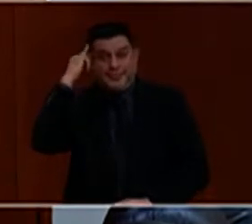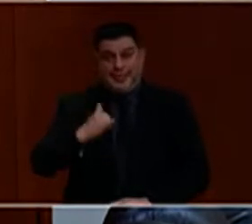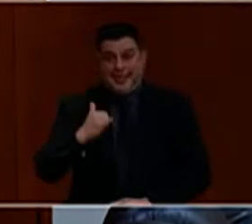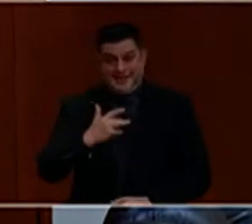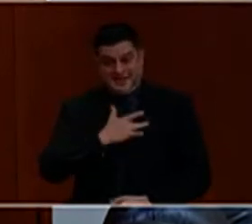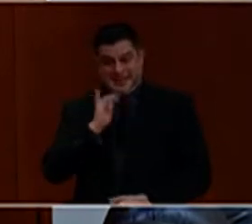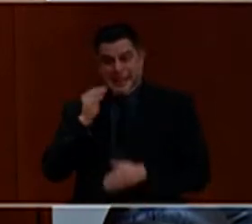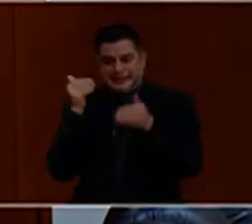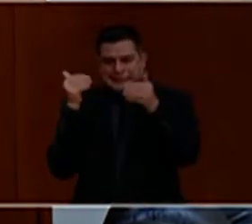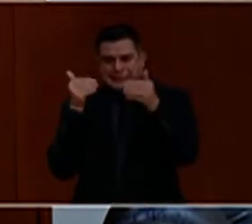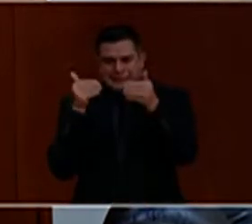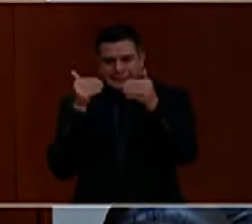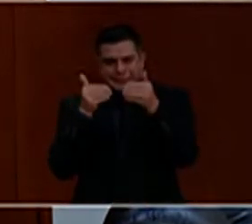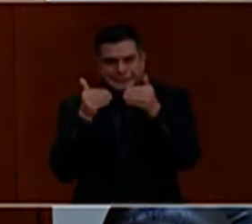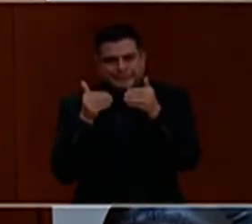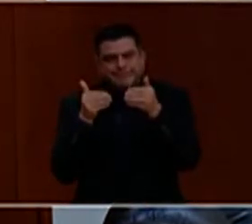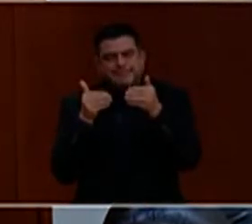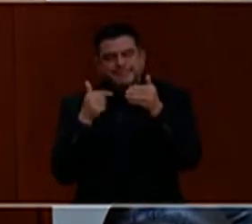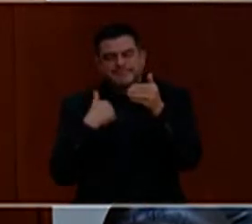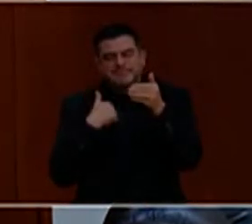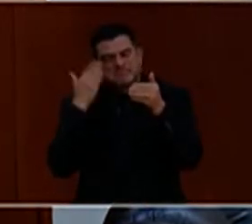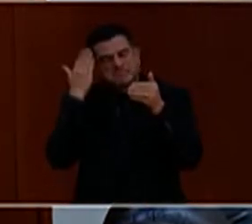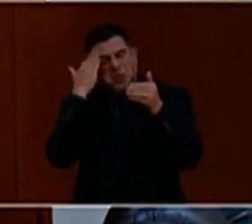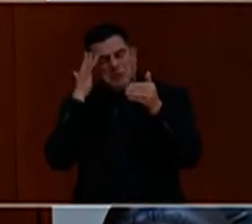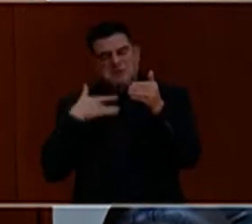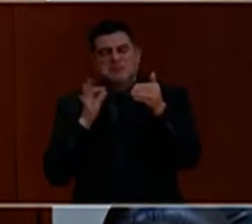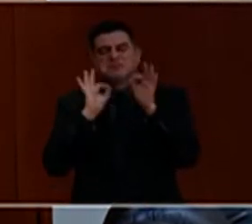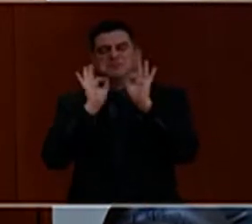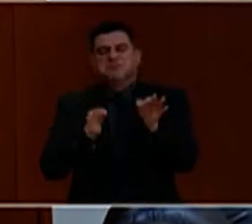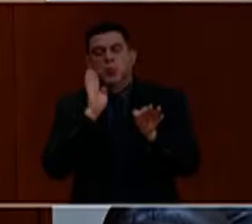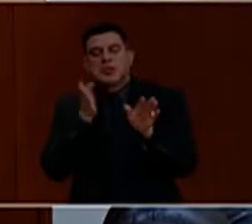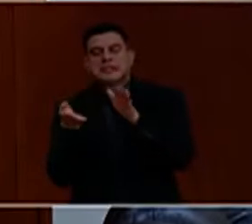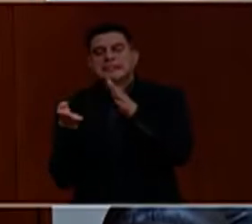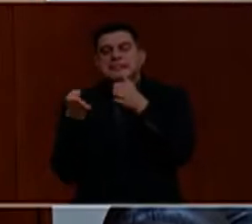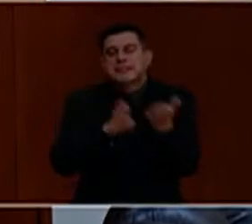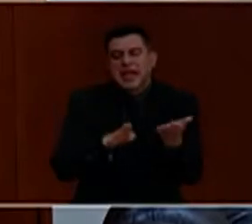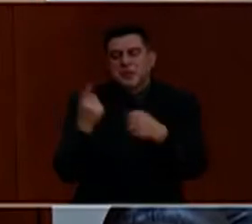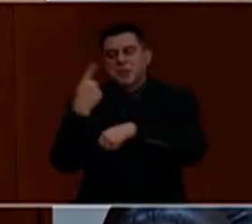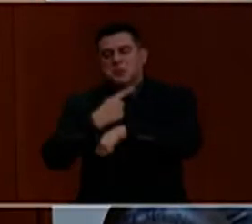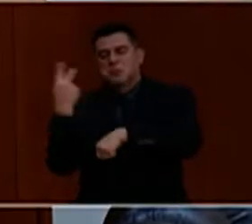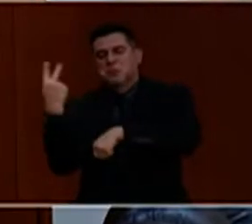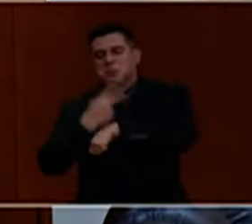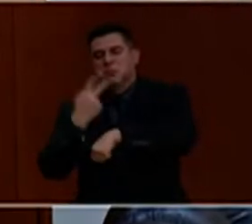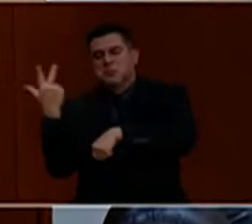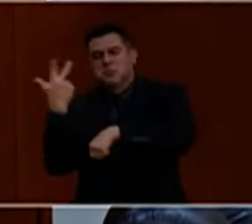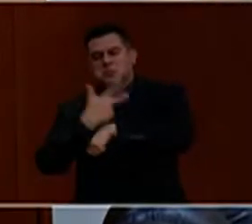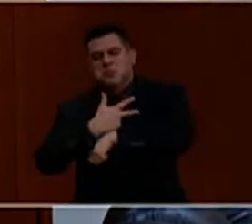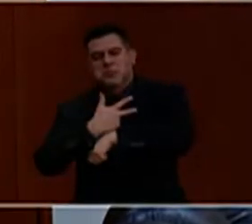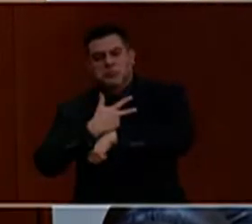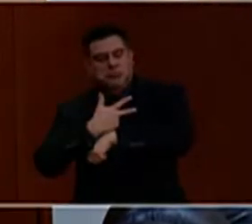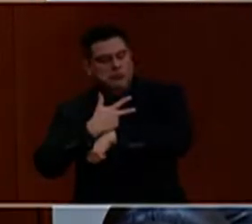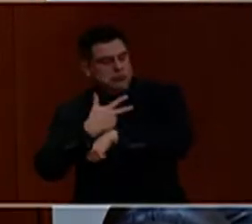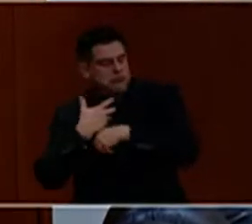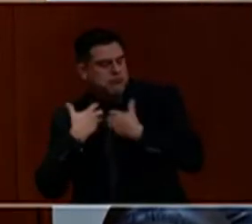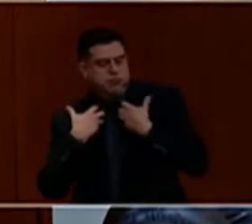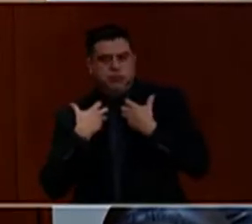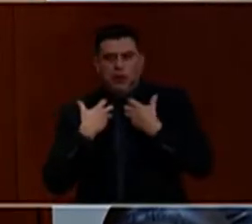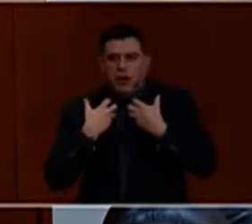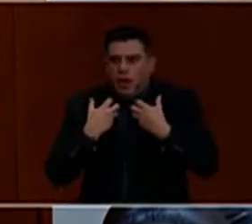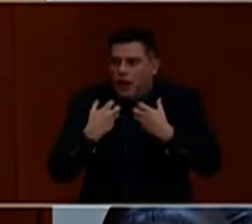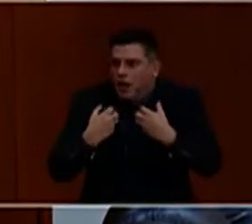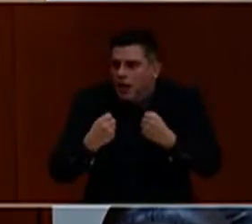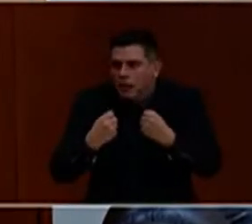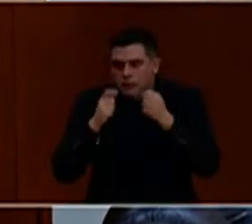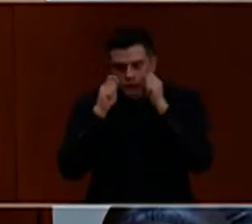to, in just a few days, feeling great. I'm ready to go home. And it